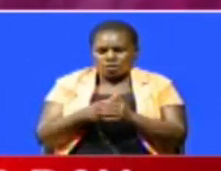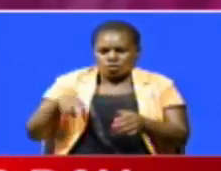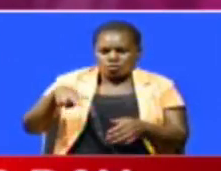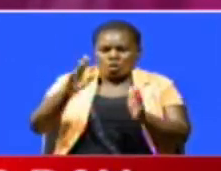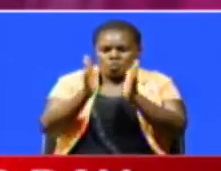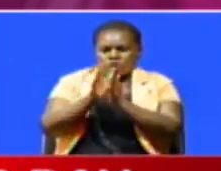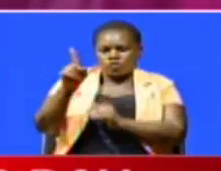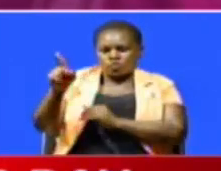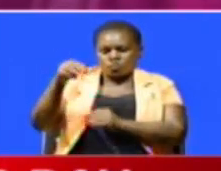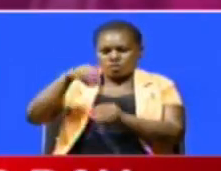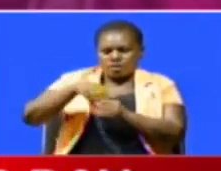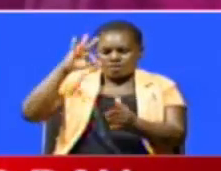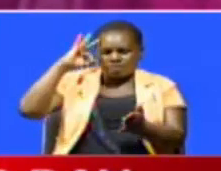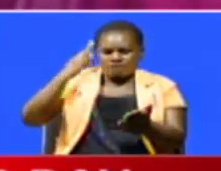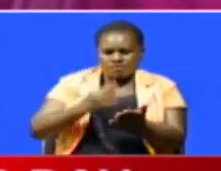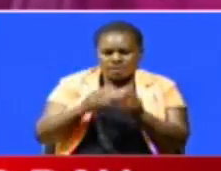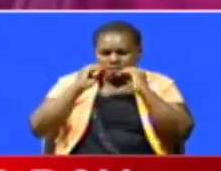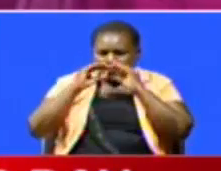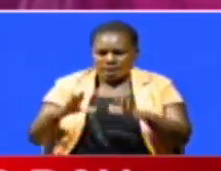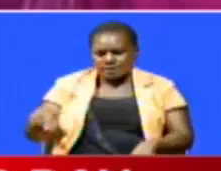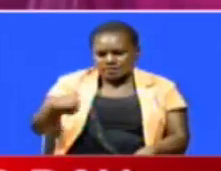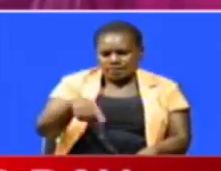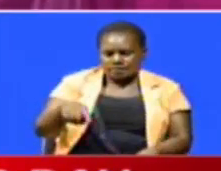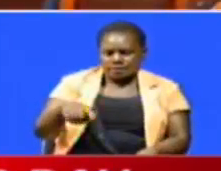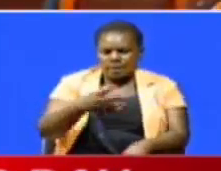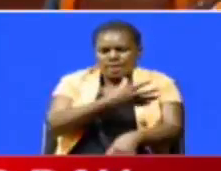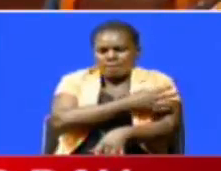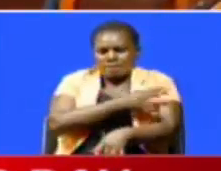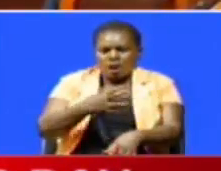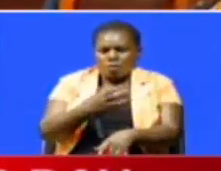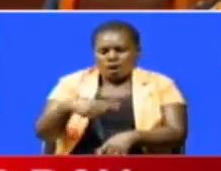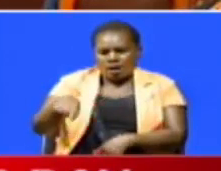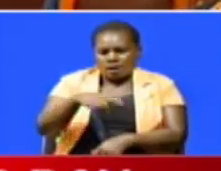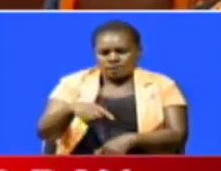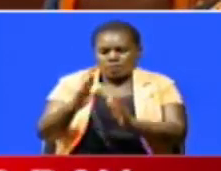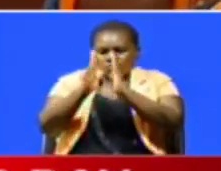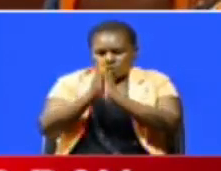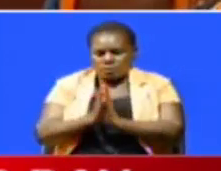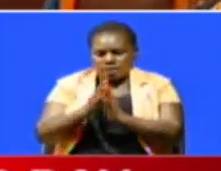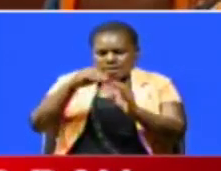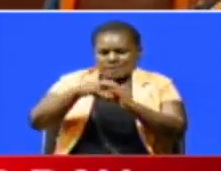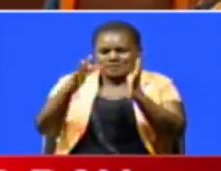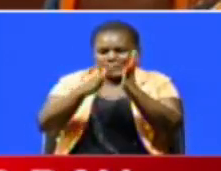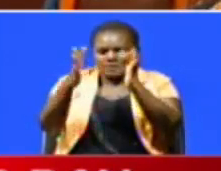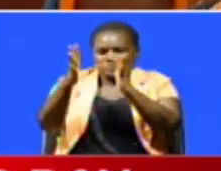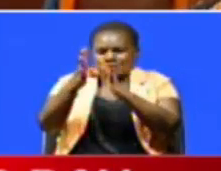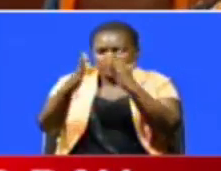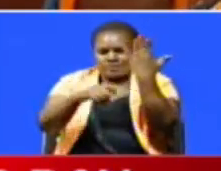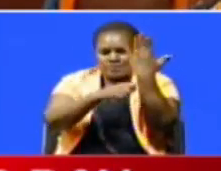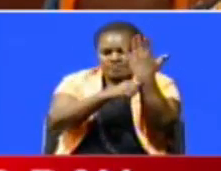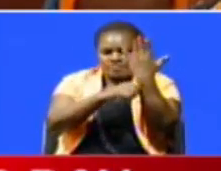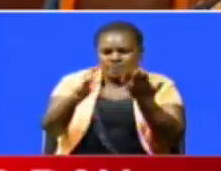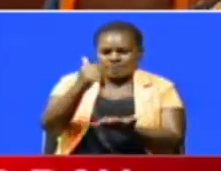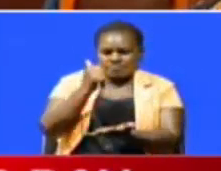you in faith. Bless us, empower us, O Lord, for we pray this in Jesus' name. Amen.